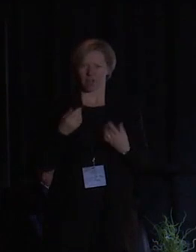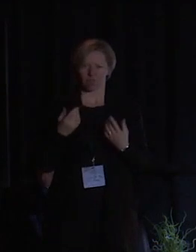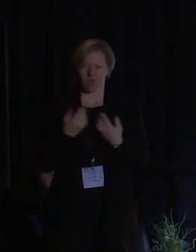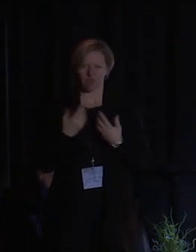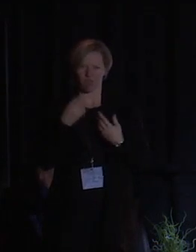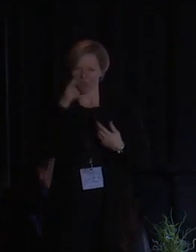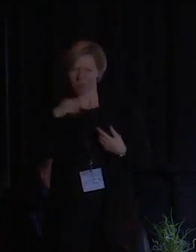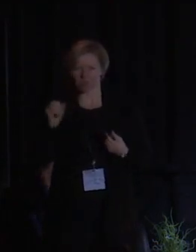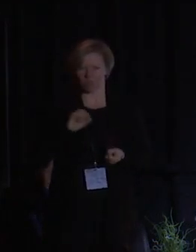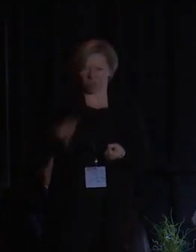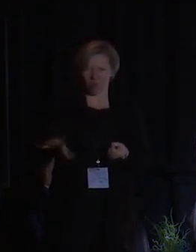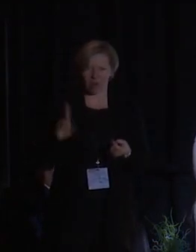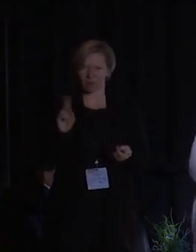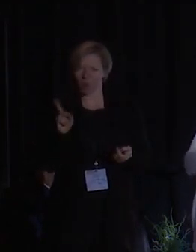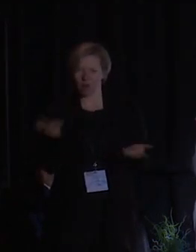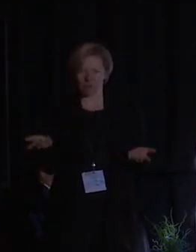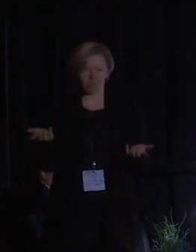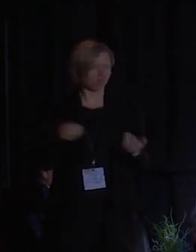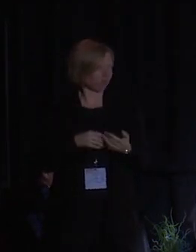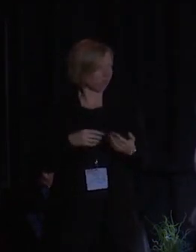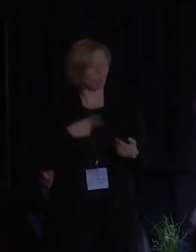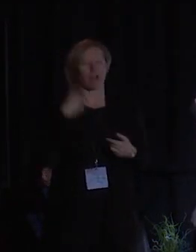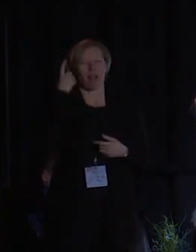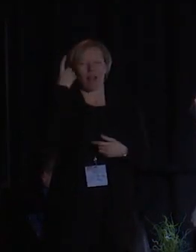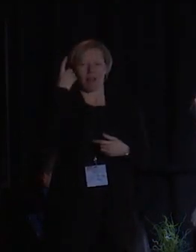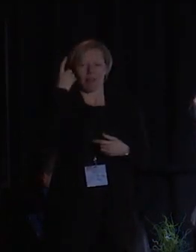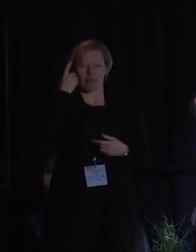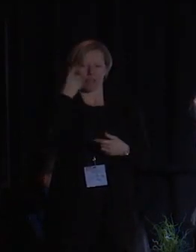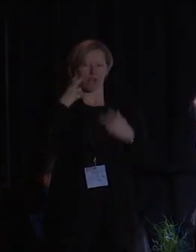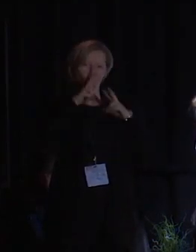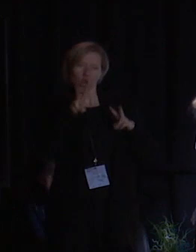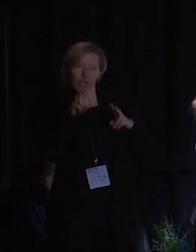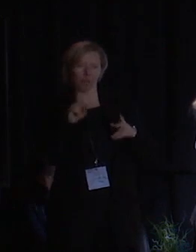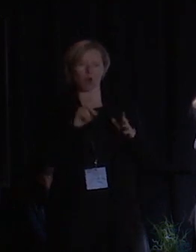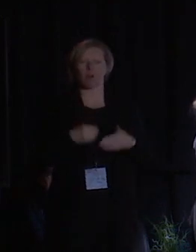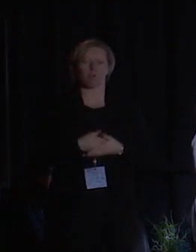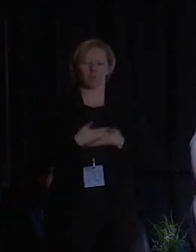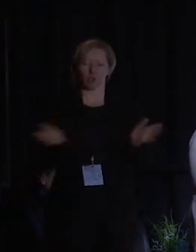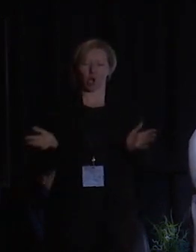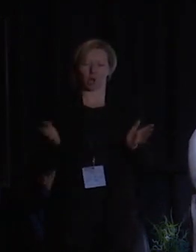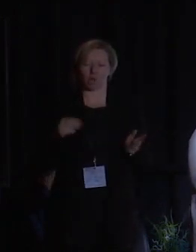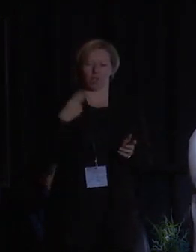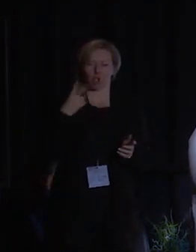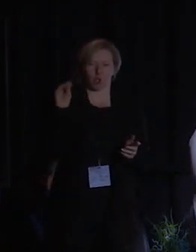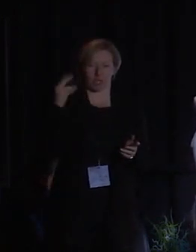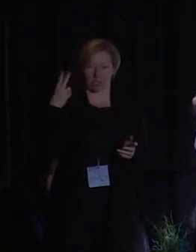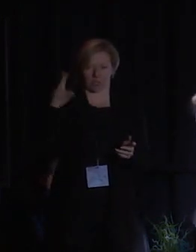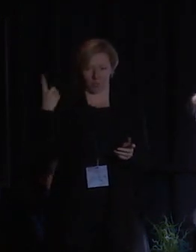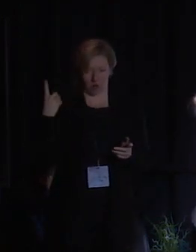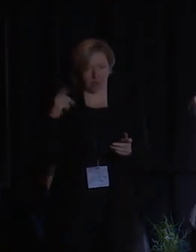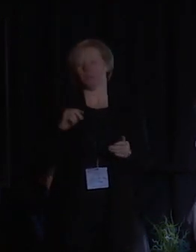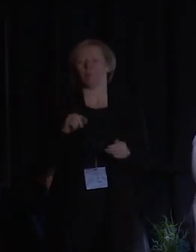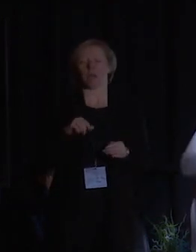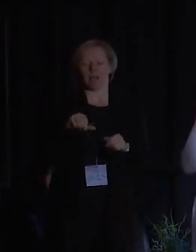to engage audiences in that conversation. So we are looking to make this into a full show for 2021, but we're going through